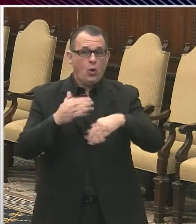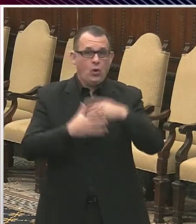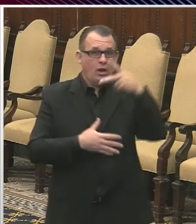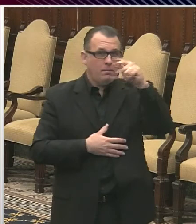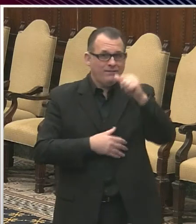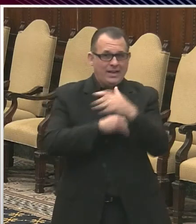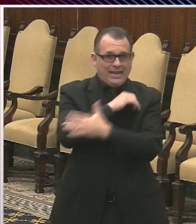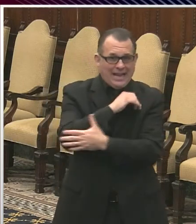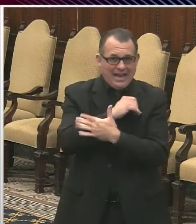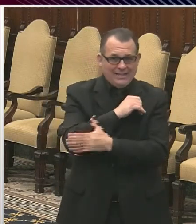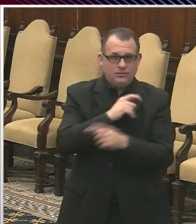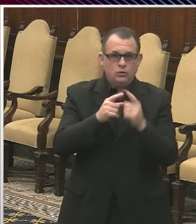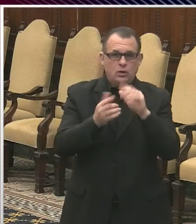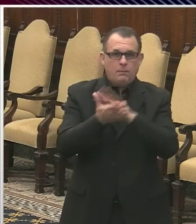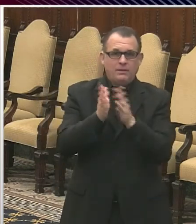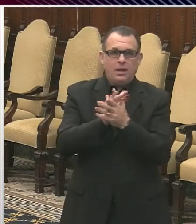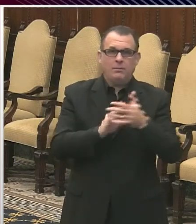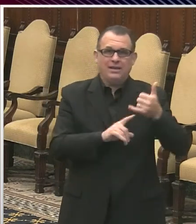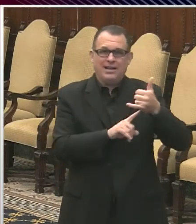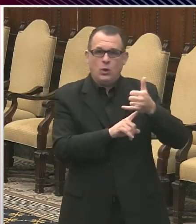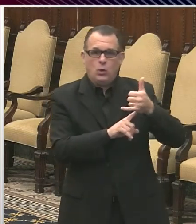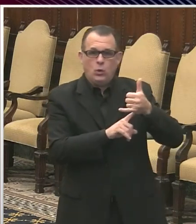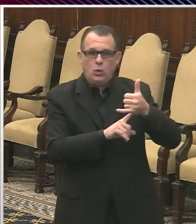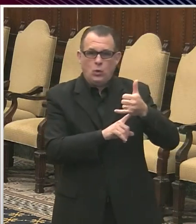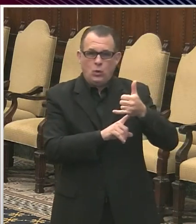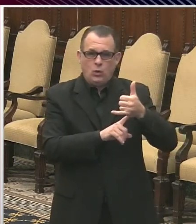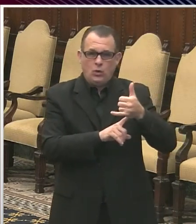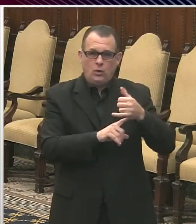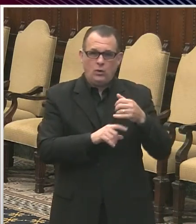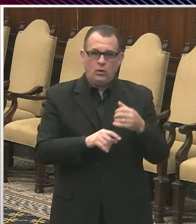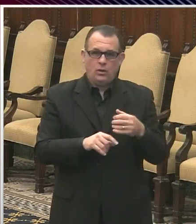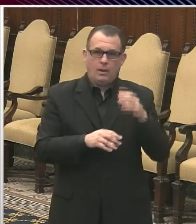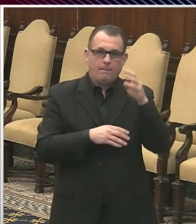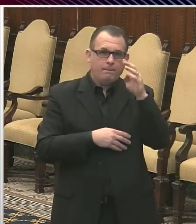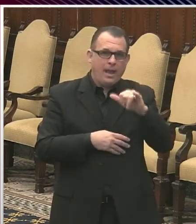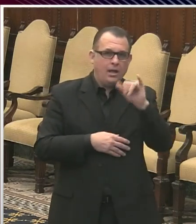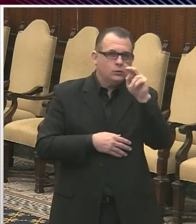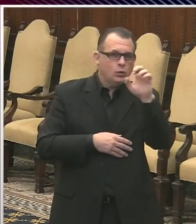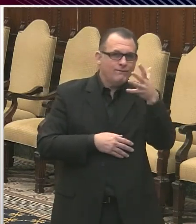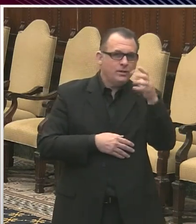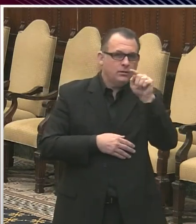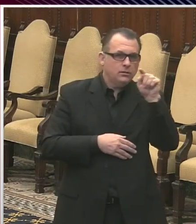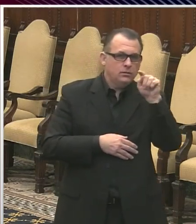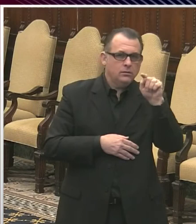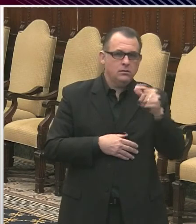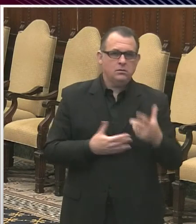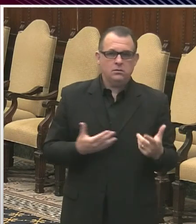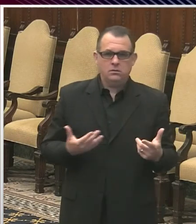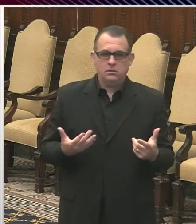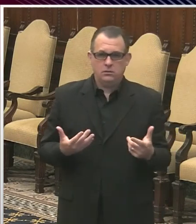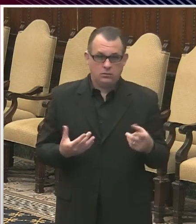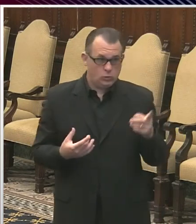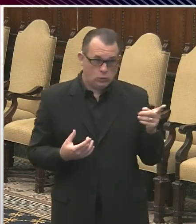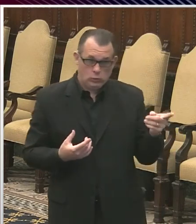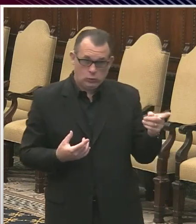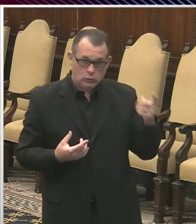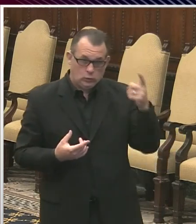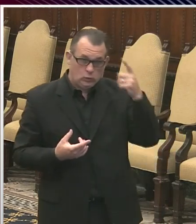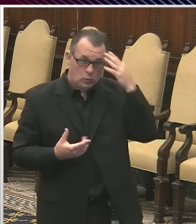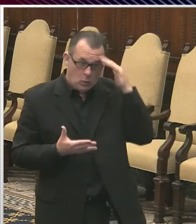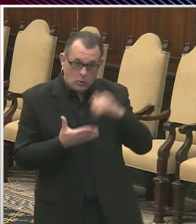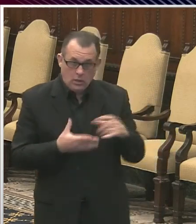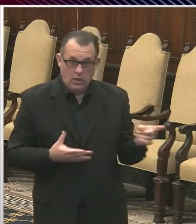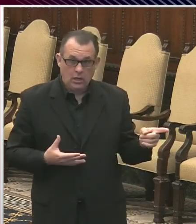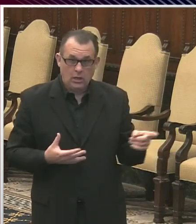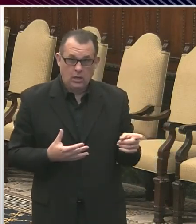will move into the yellow phase by June 5th at the latest. Is that something that you all are familiar with? And do you